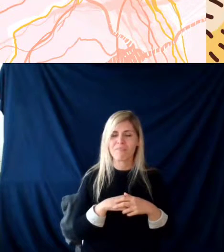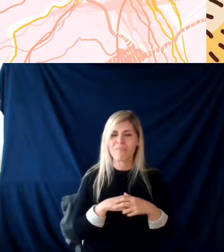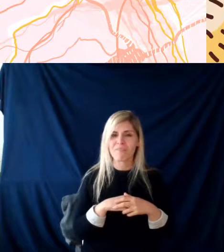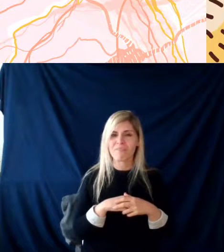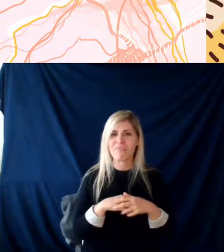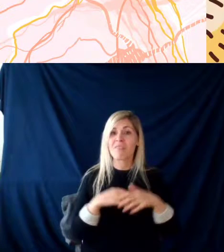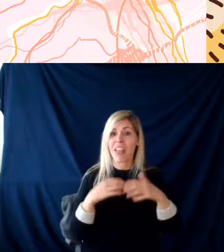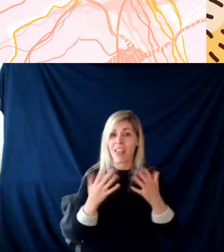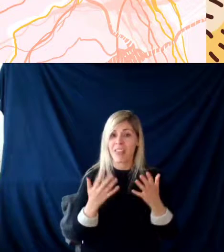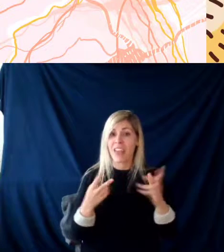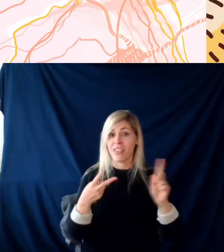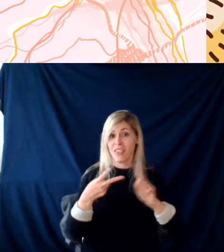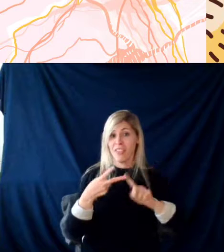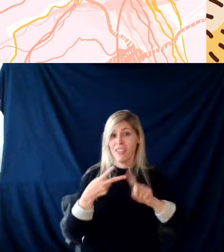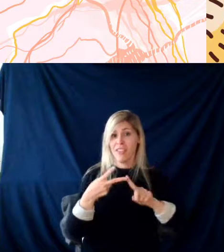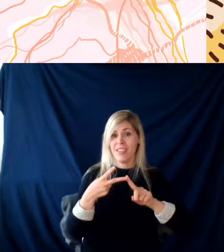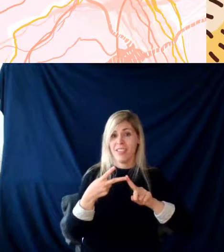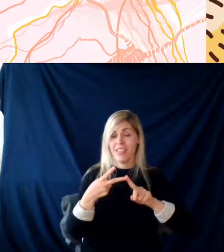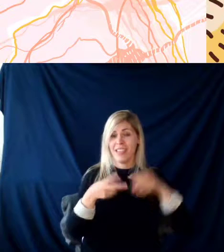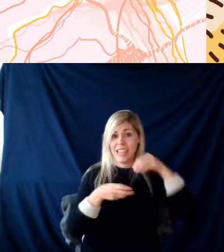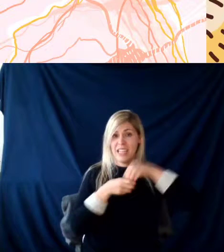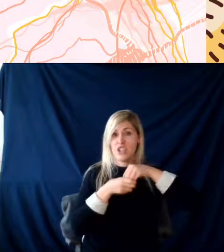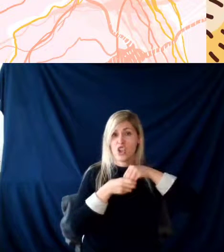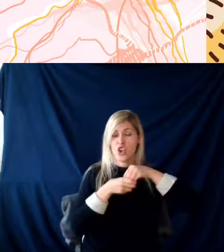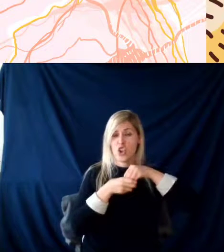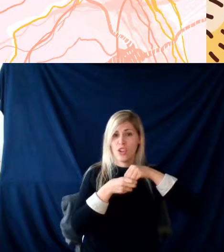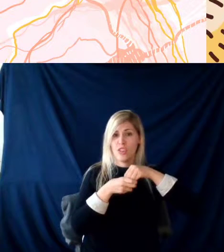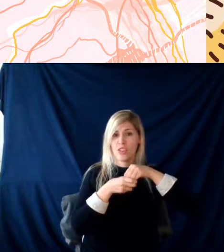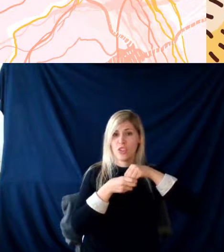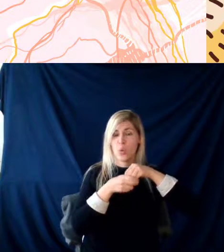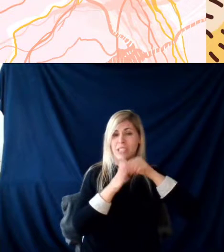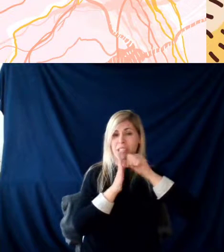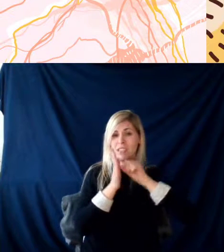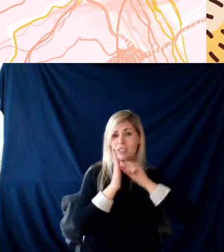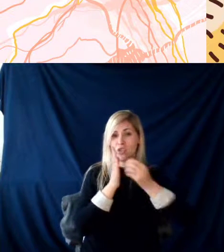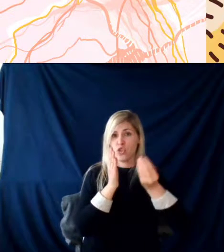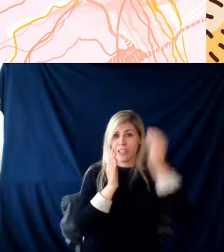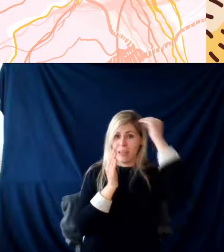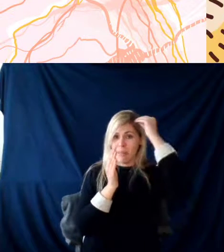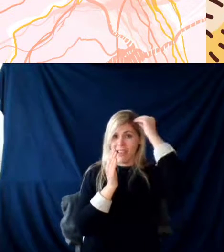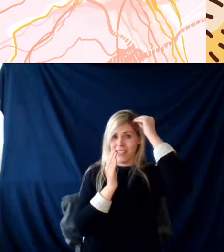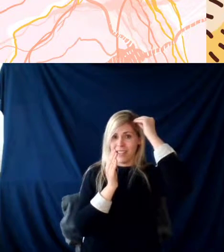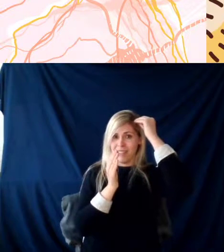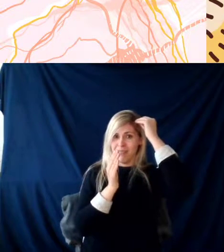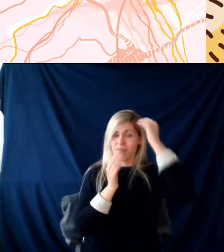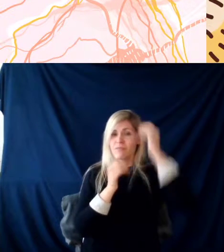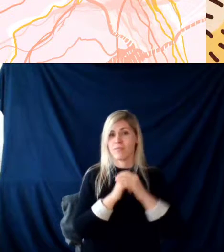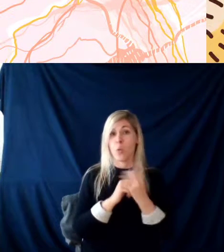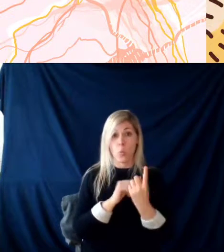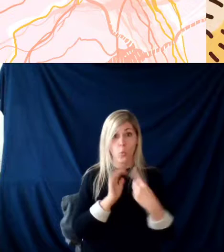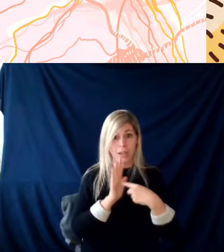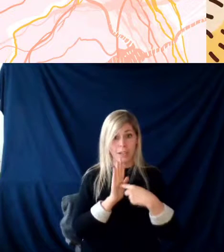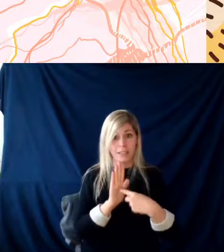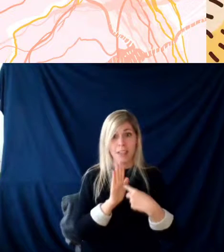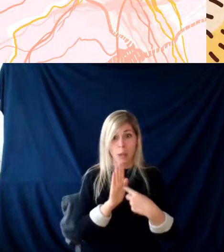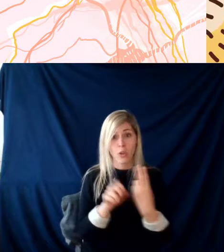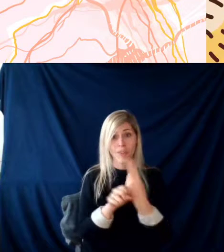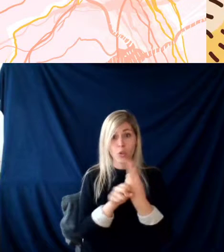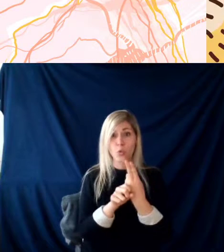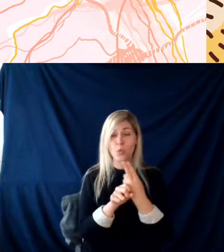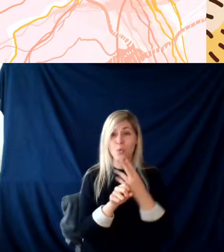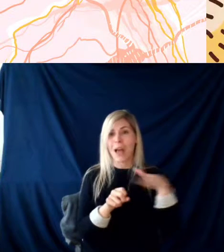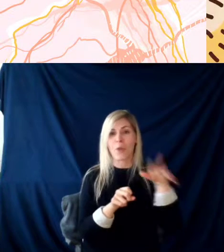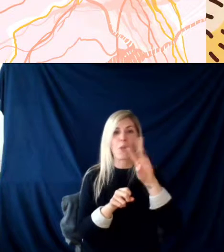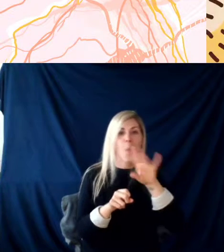additionally, there's a internal BCI, which is actually implanted in your brain. And example of this being used in